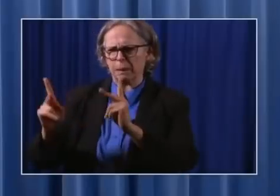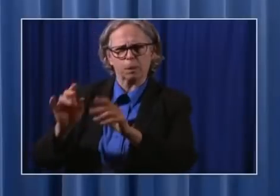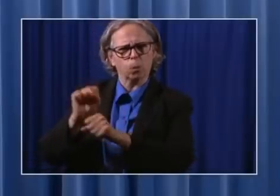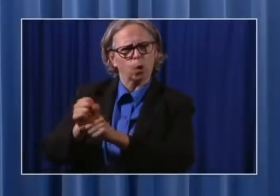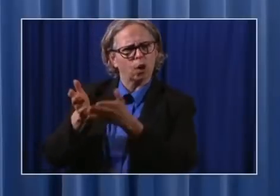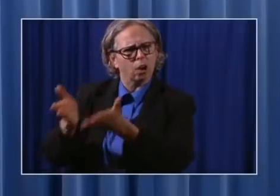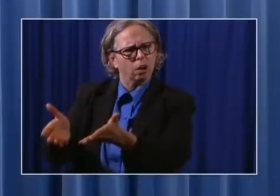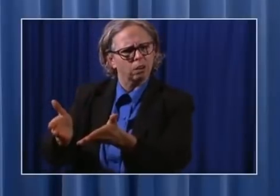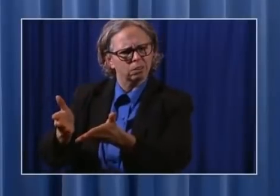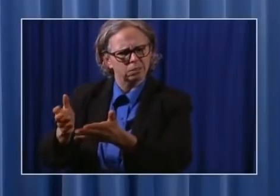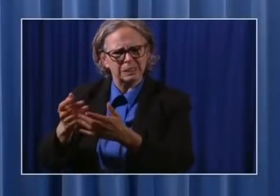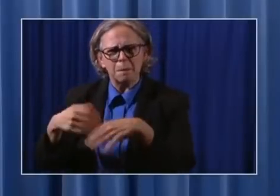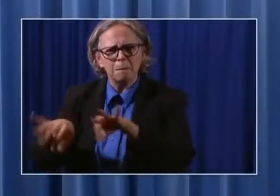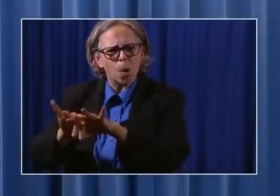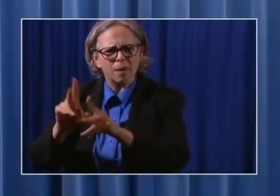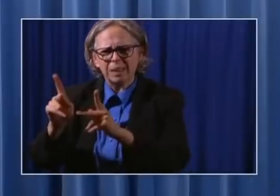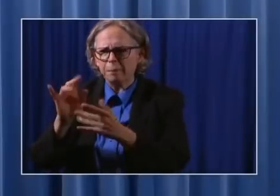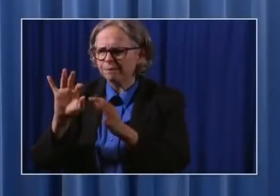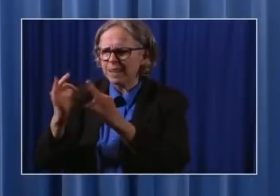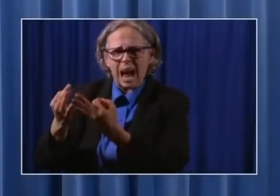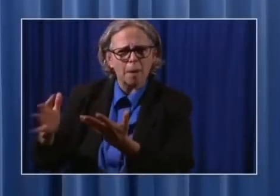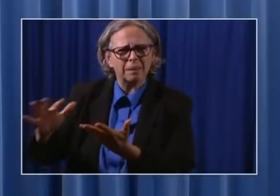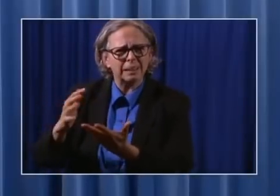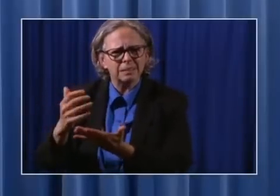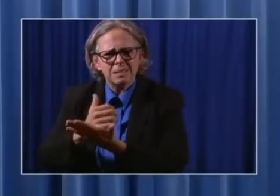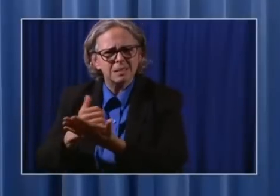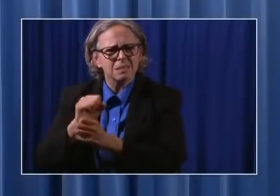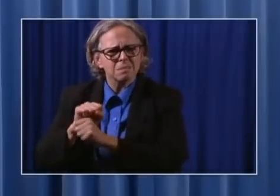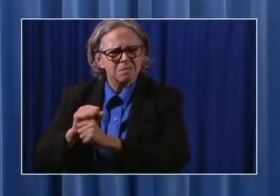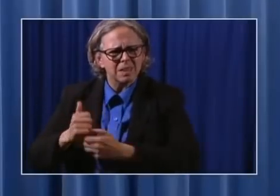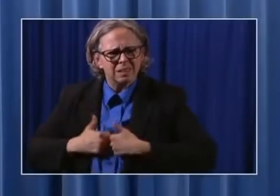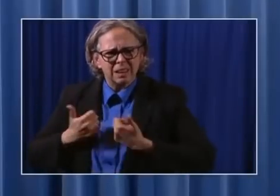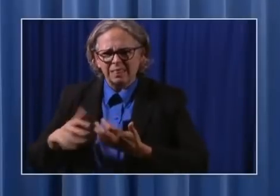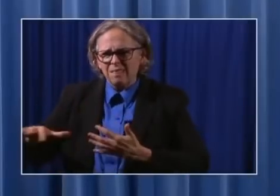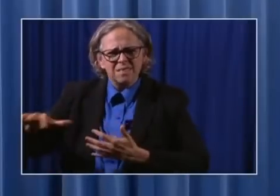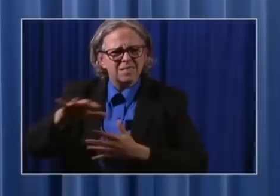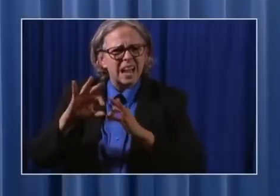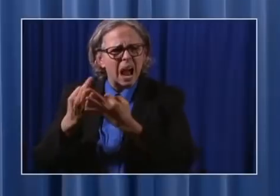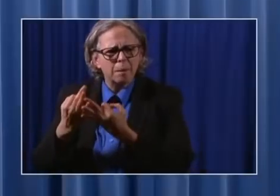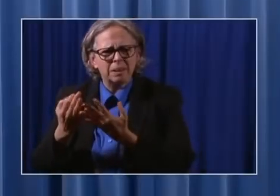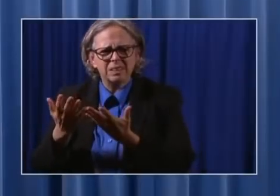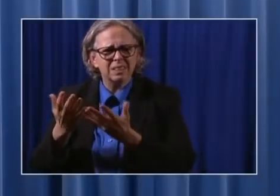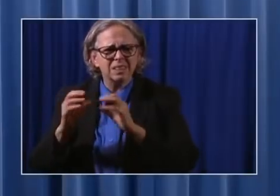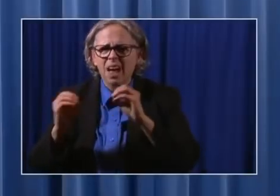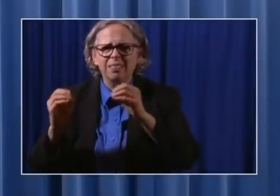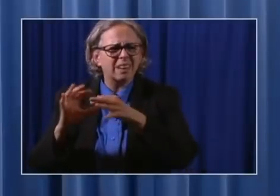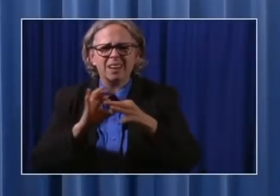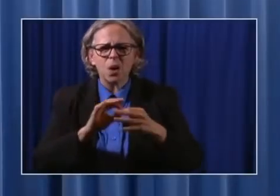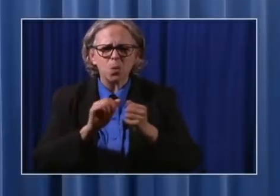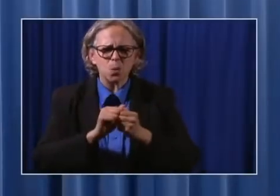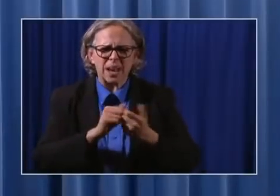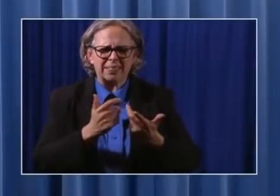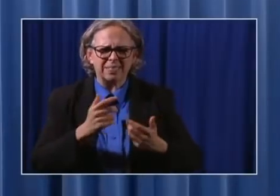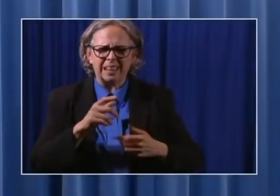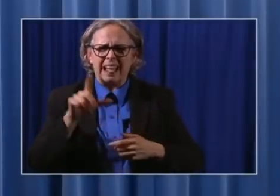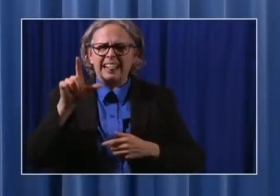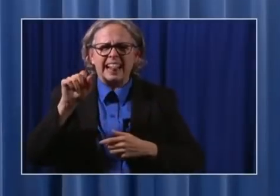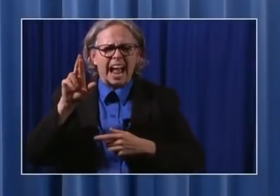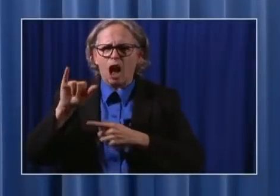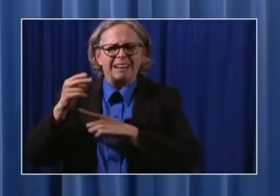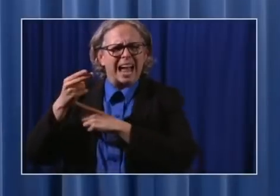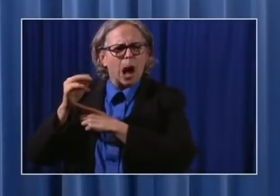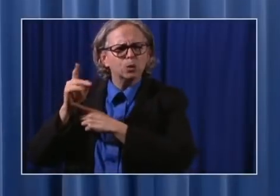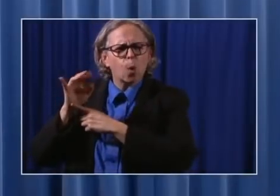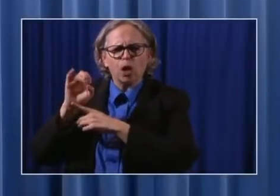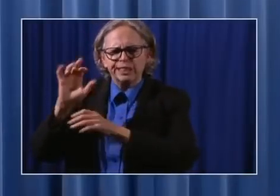those families, by the way, didn't have anything to do with Larry Householder. These are men and women who just go to work every